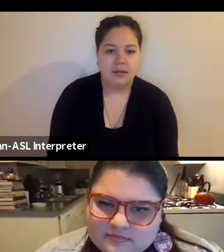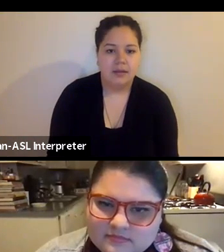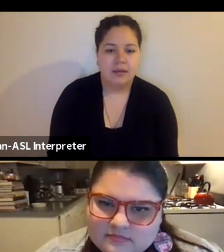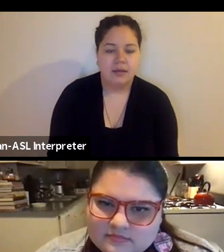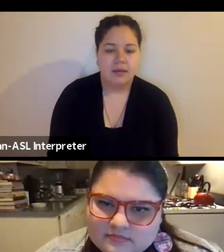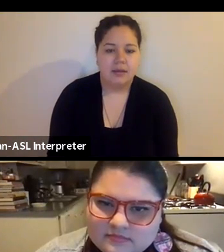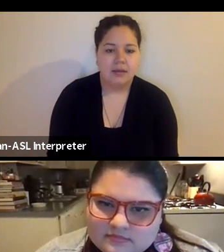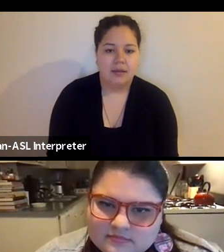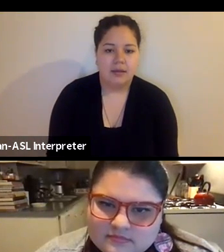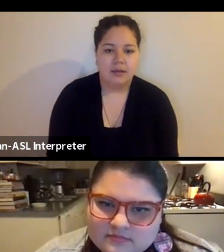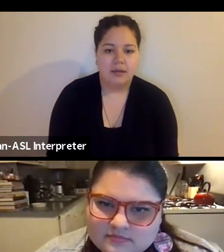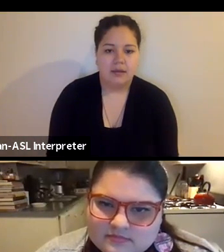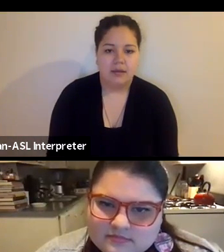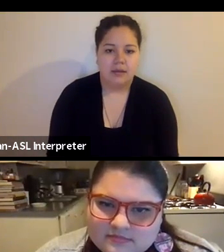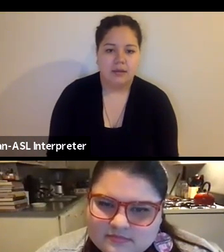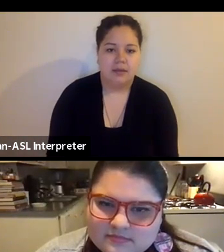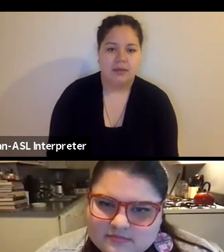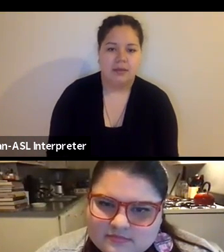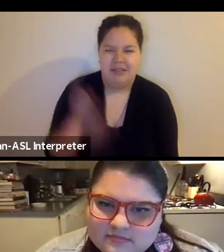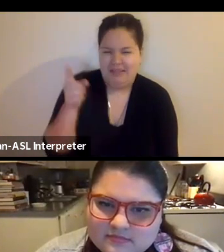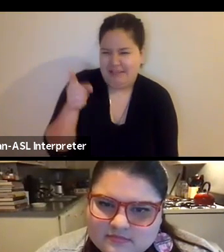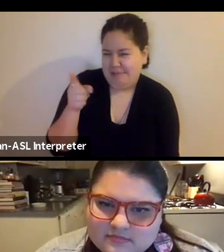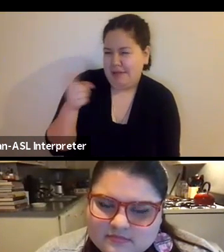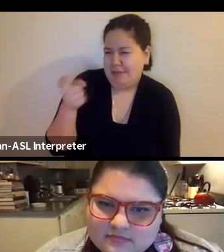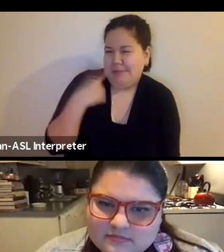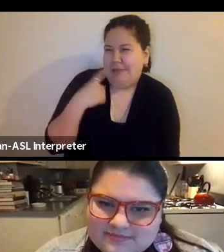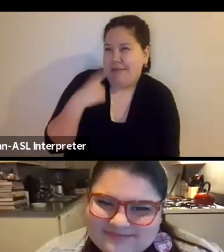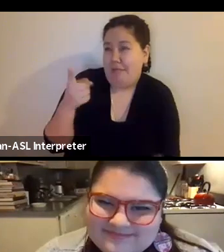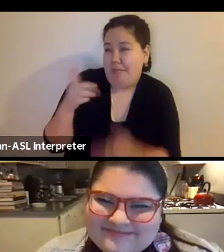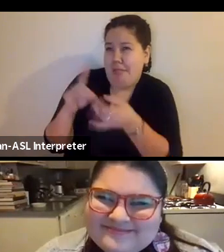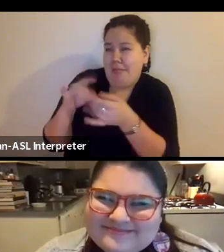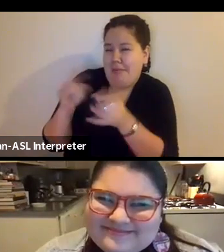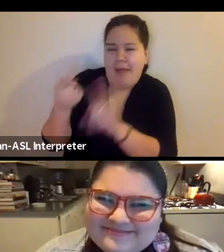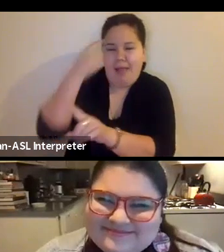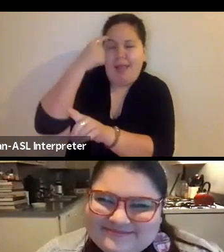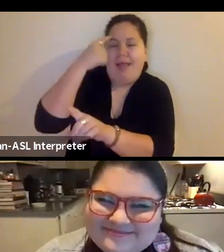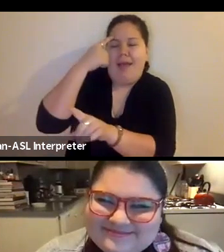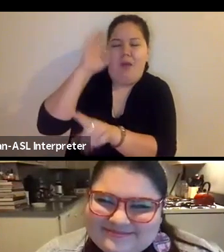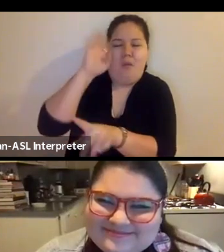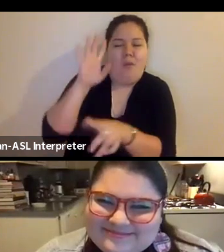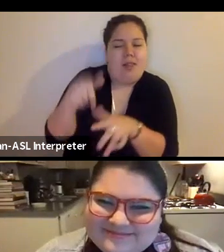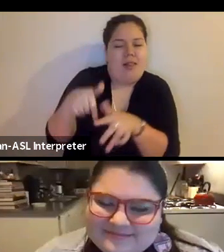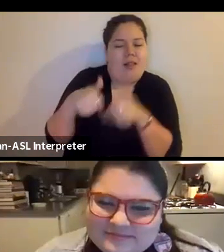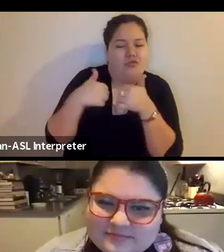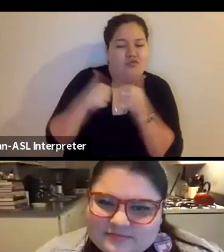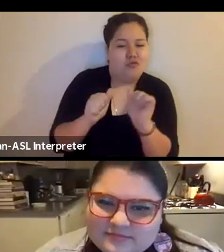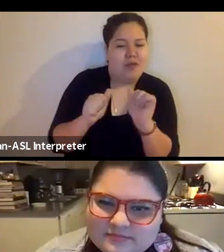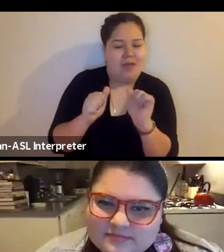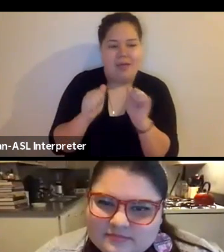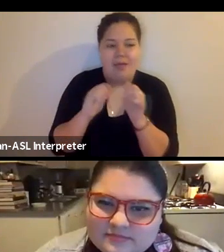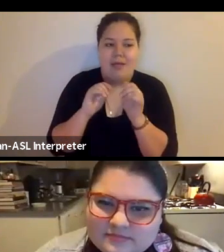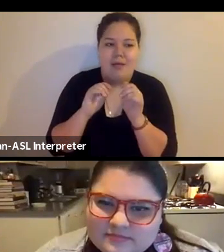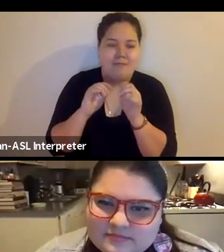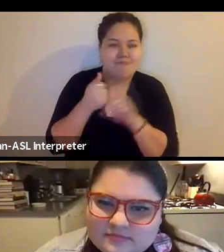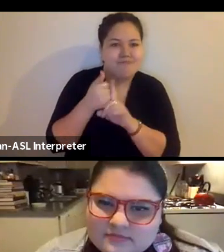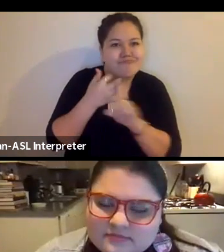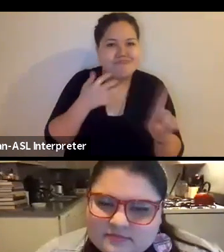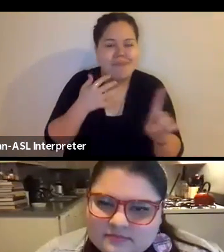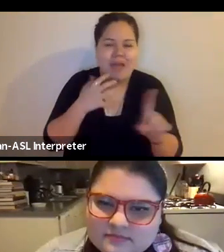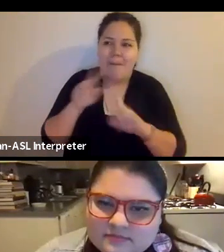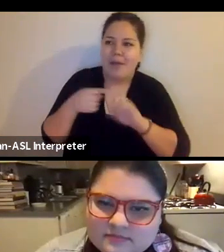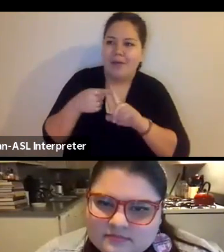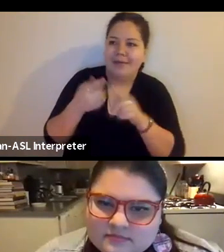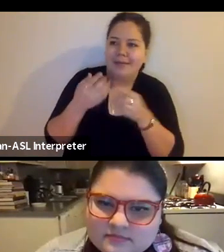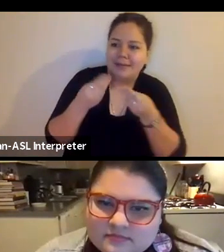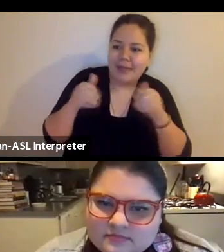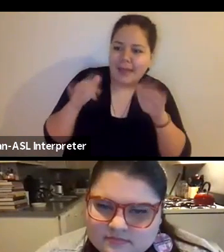Gonna just like pull on a little thread that you started, and then we'll see kind of what fractals open from there. Claudia, about land acknowledgement,